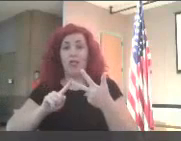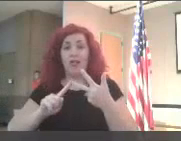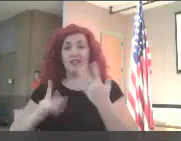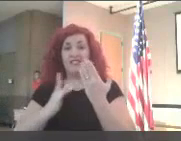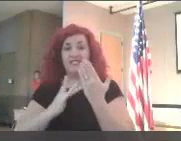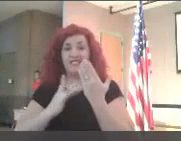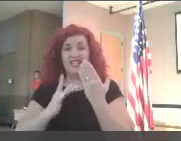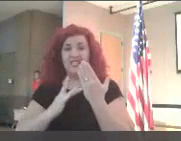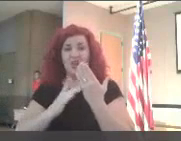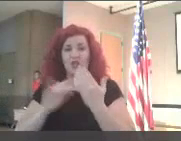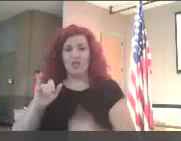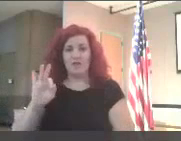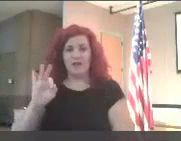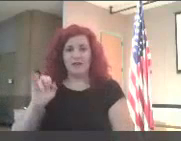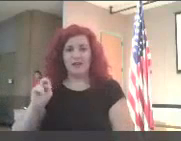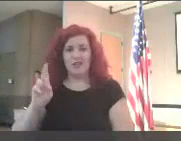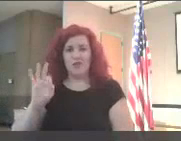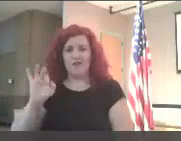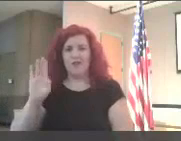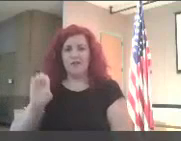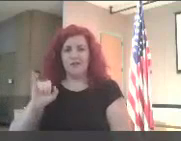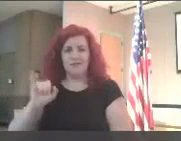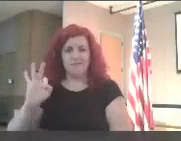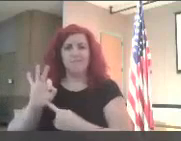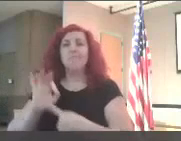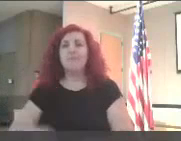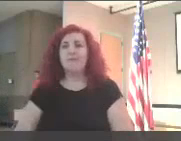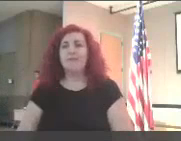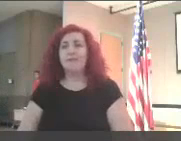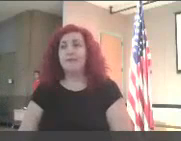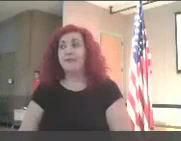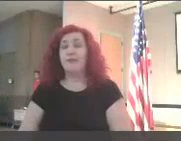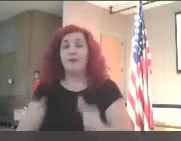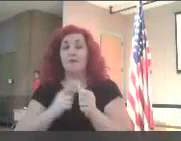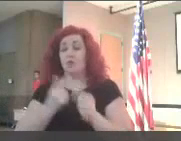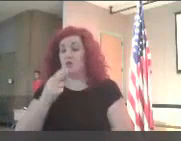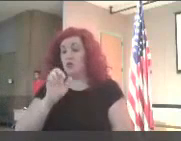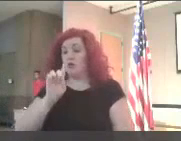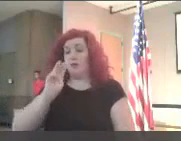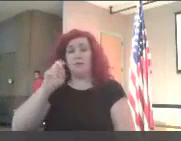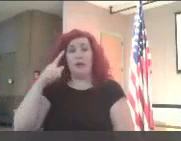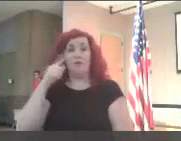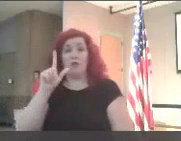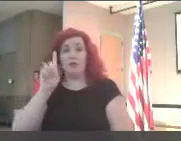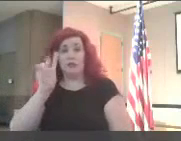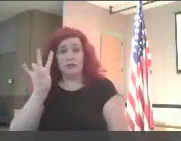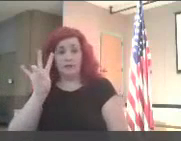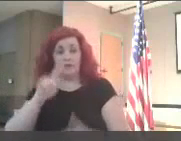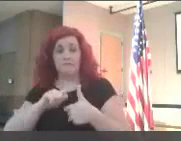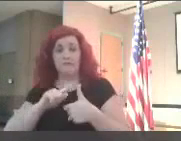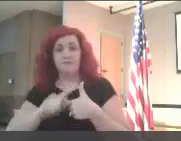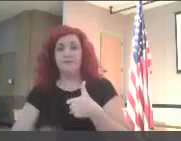technology interface. The first is the grid map for LD7.